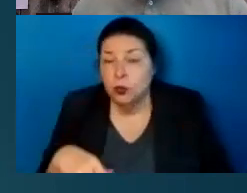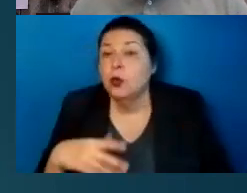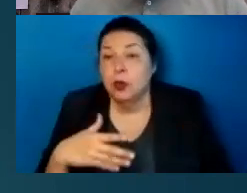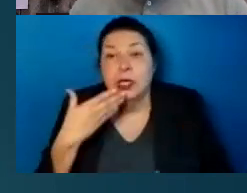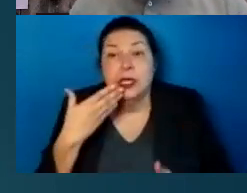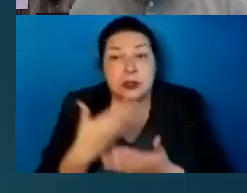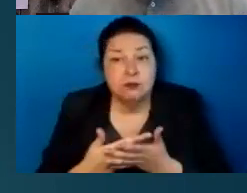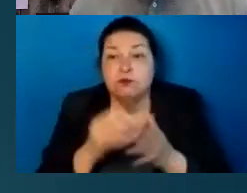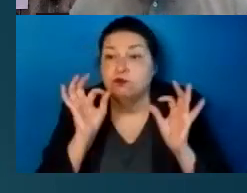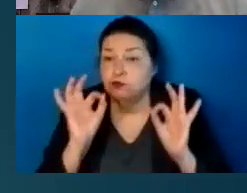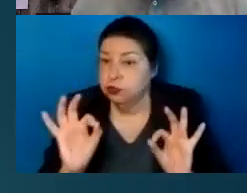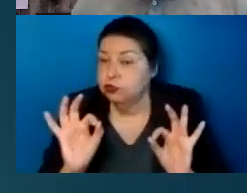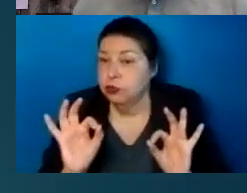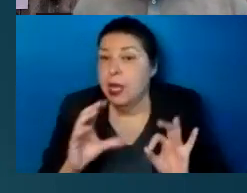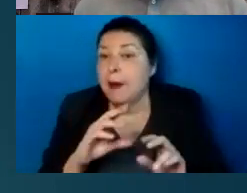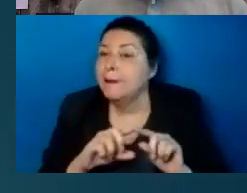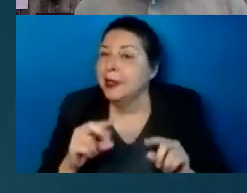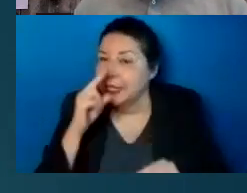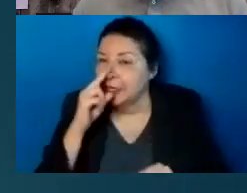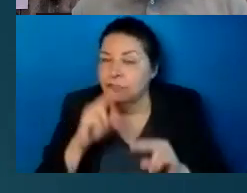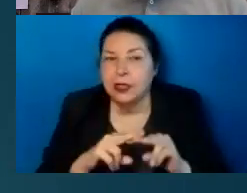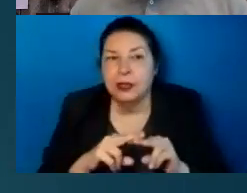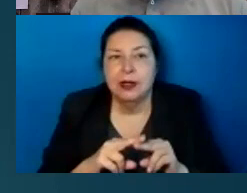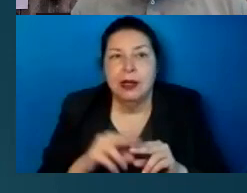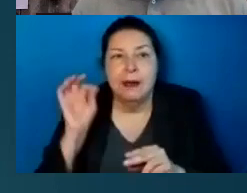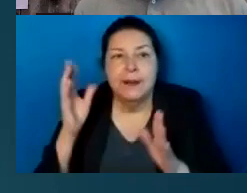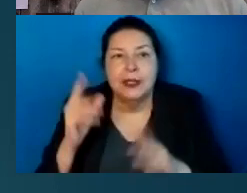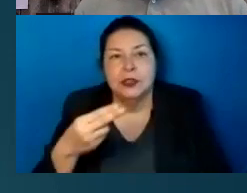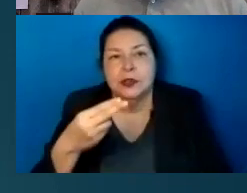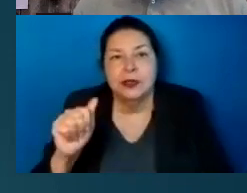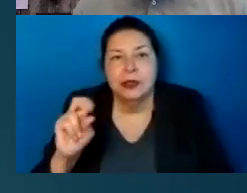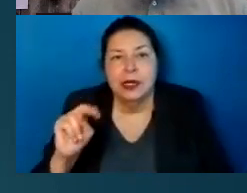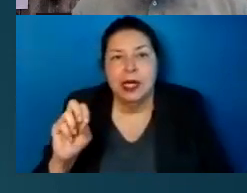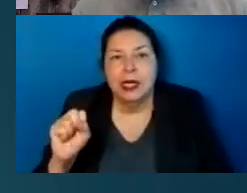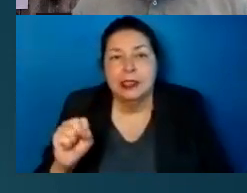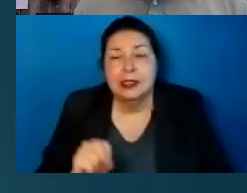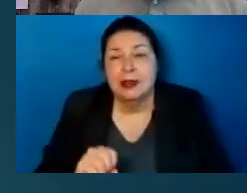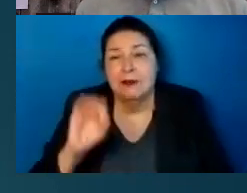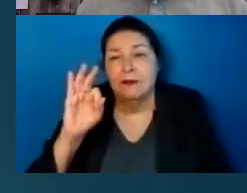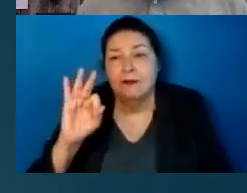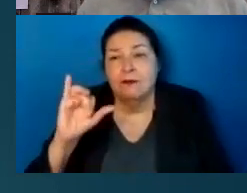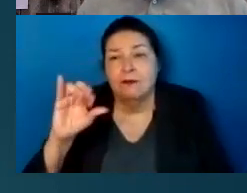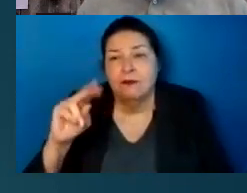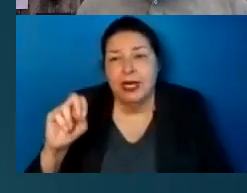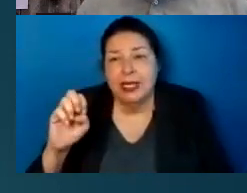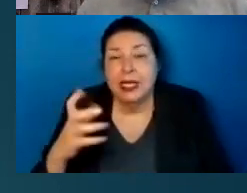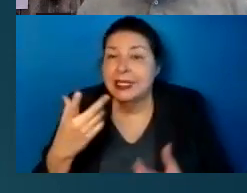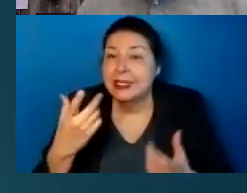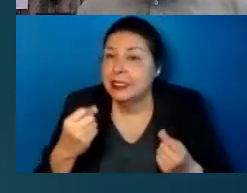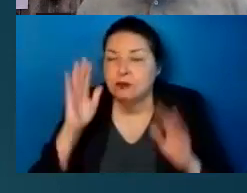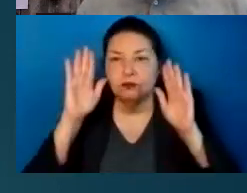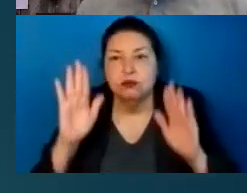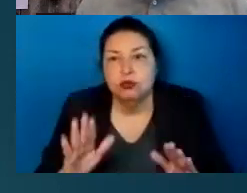fun with it as well. Pastor Hans Feeney, I hope I'm pronouncing that right, did a great job, and I